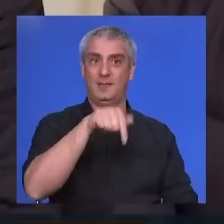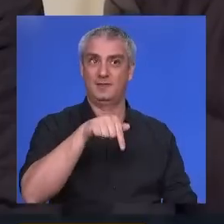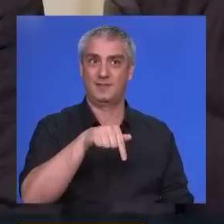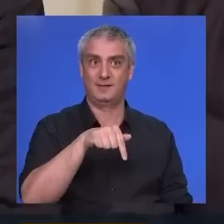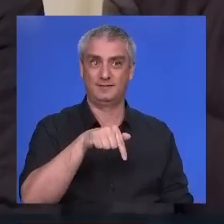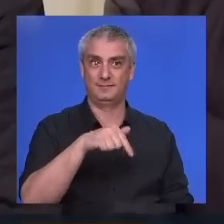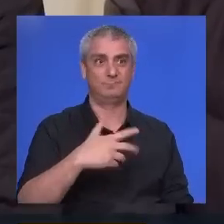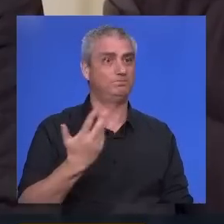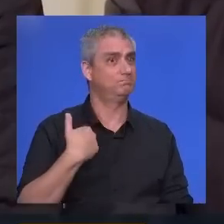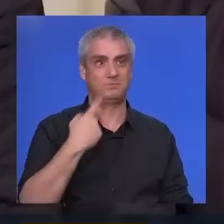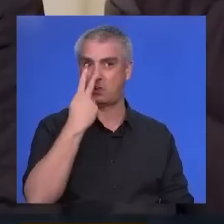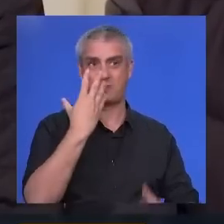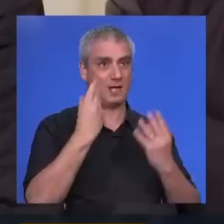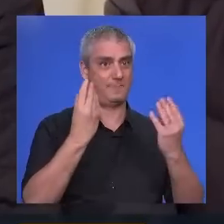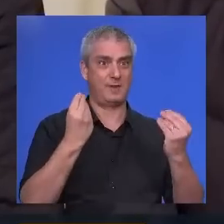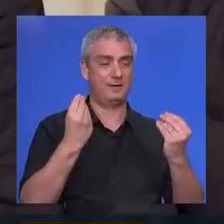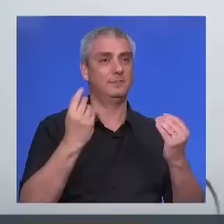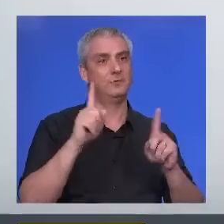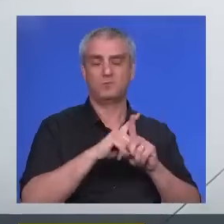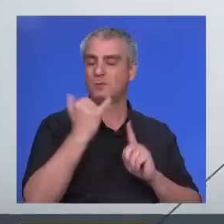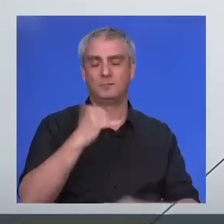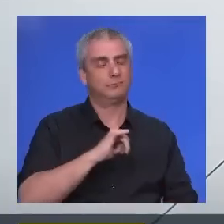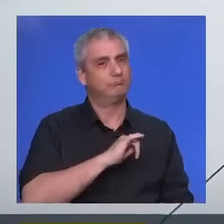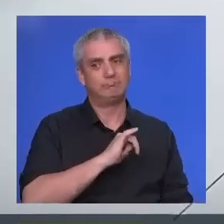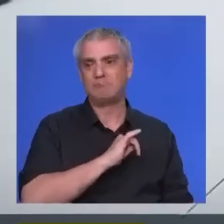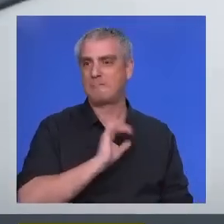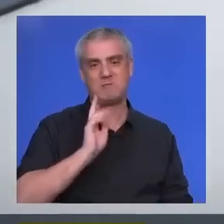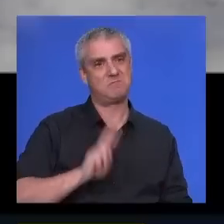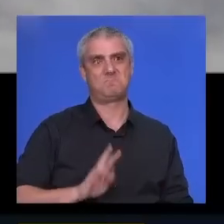not seen a lot of it before, and it's fascinating as always.